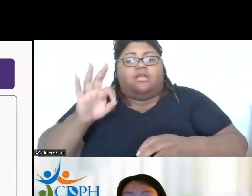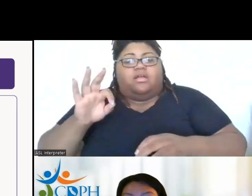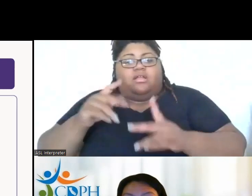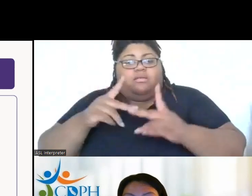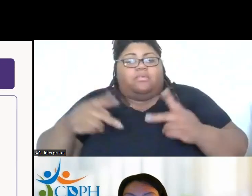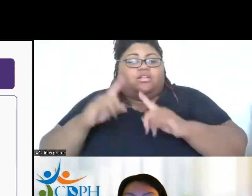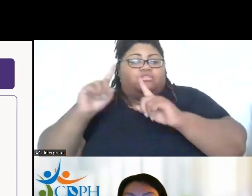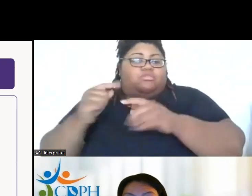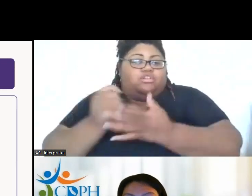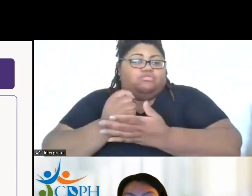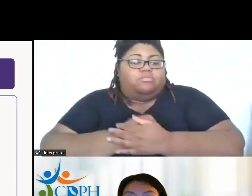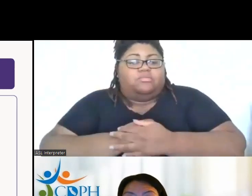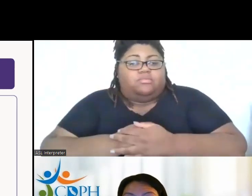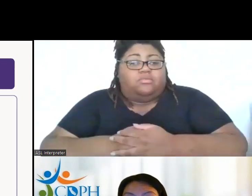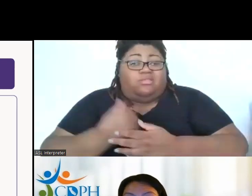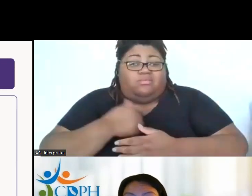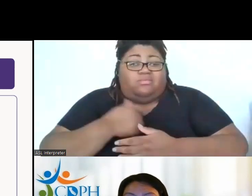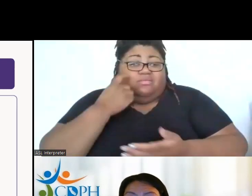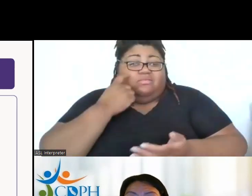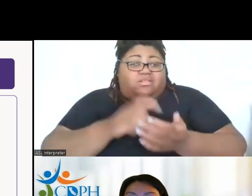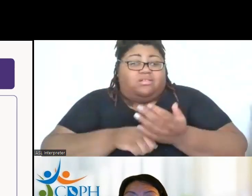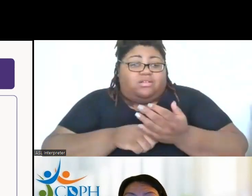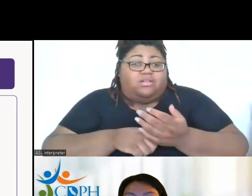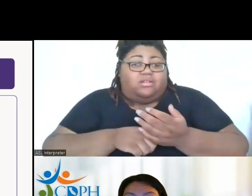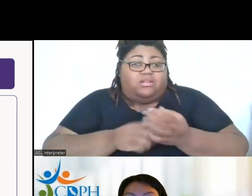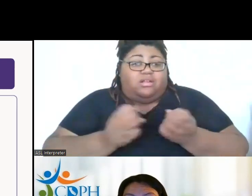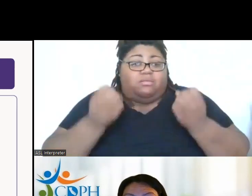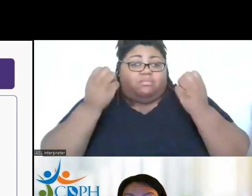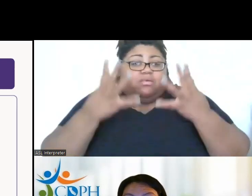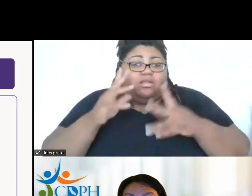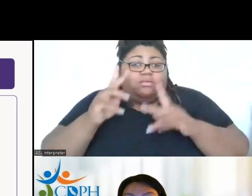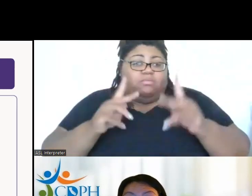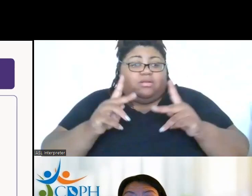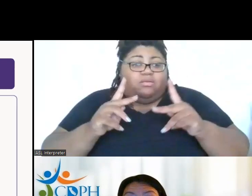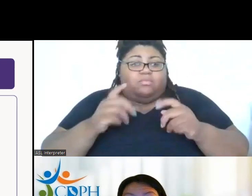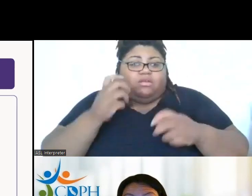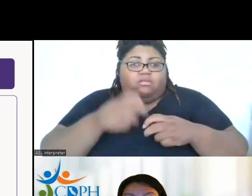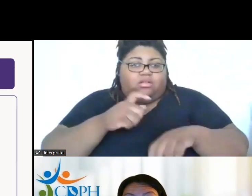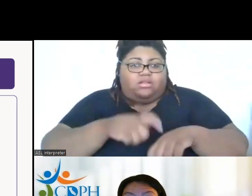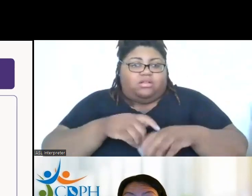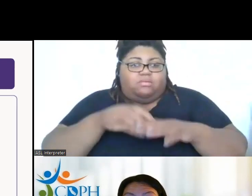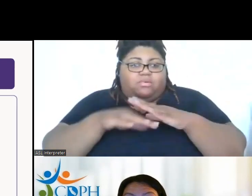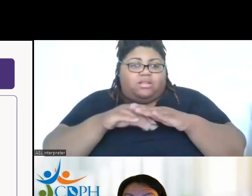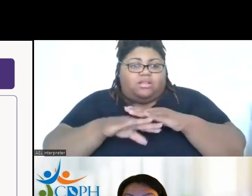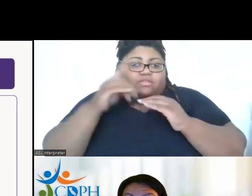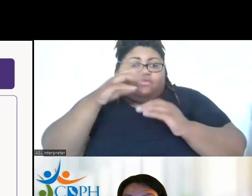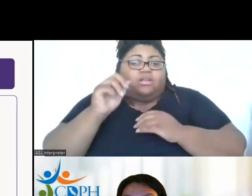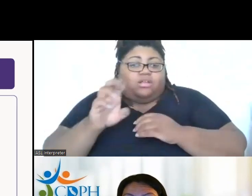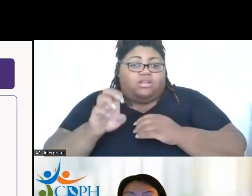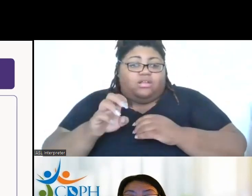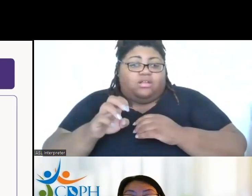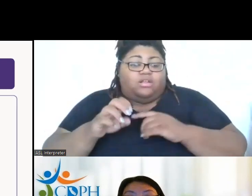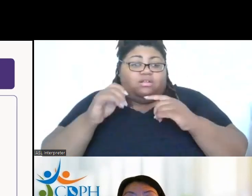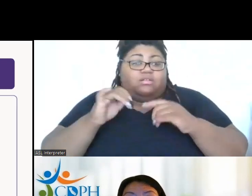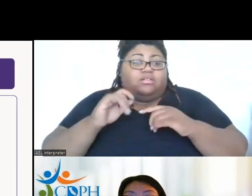We recognize that the reality of this is that a lot of folks still have trouble getting access to care, especially within 24 hours of seeking